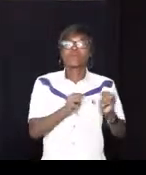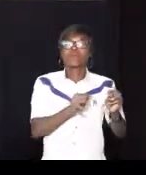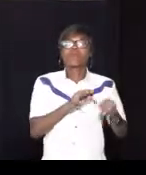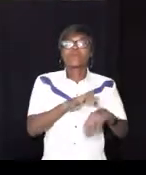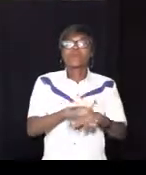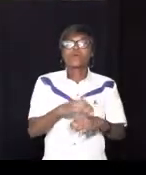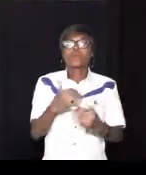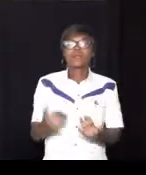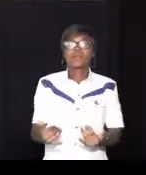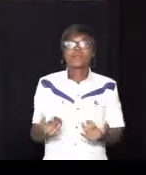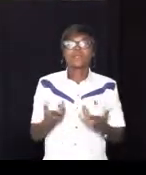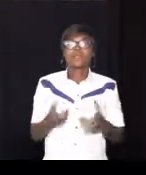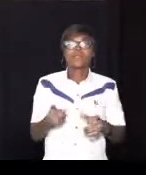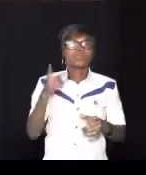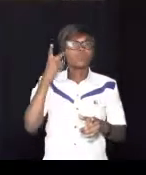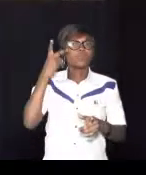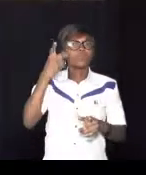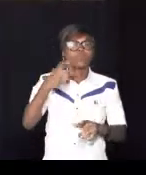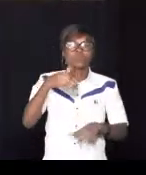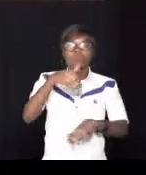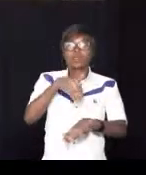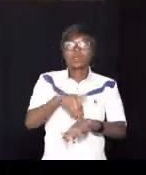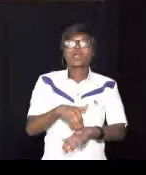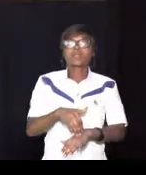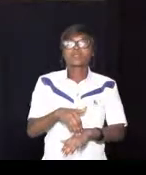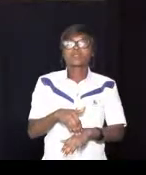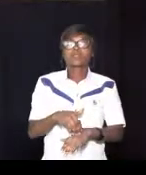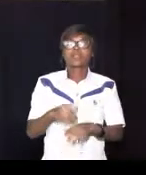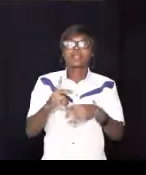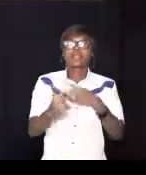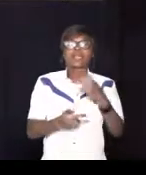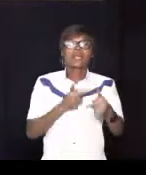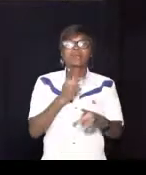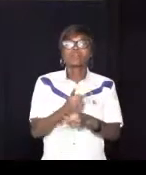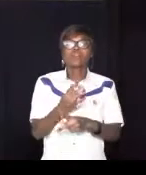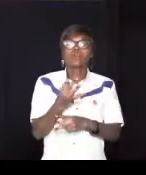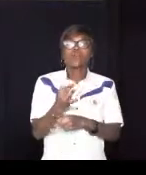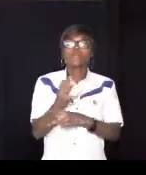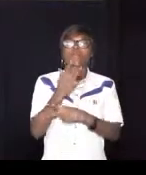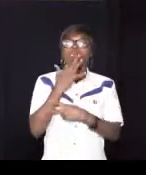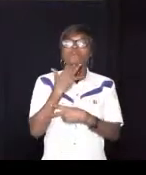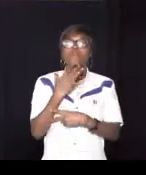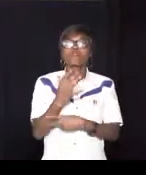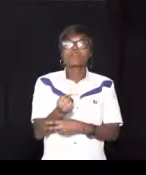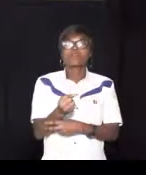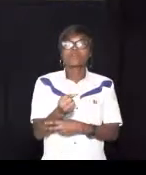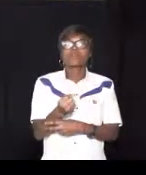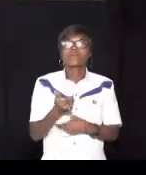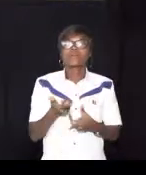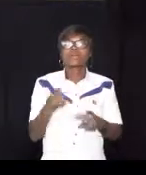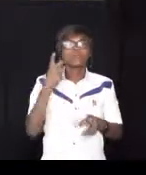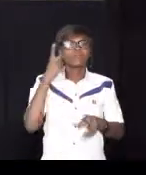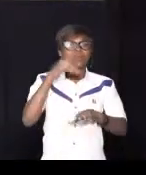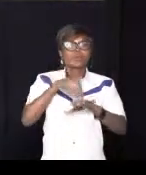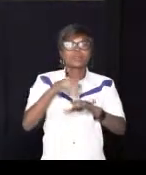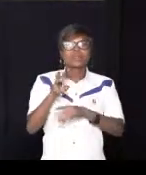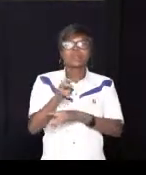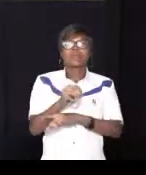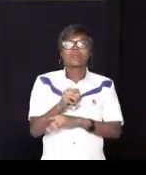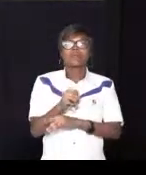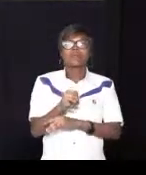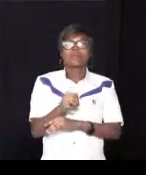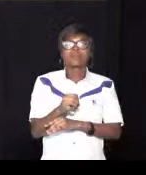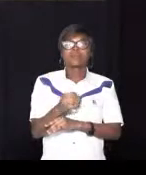moving on, now let's look at types of colors. Types of colors. Now let's look at